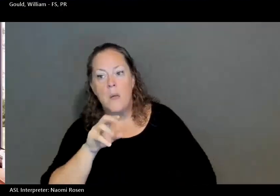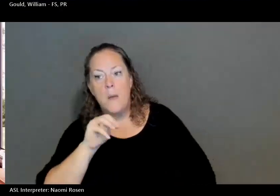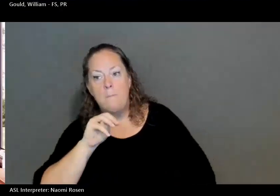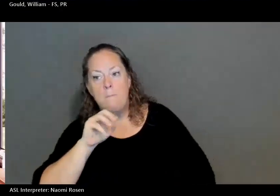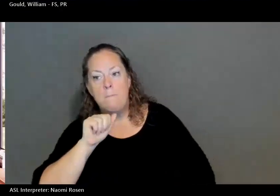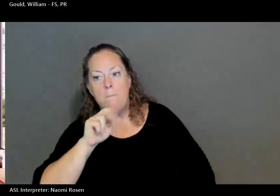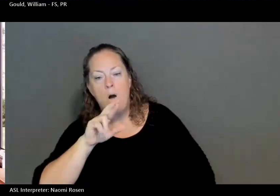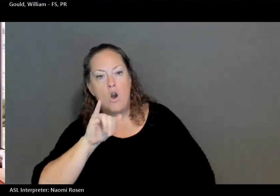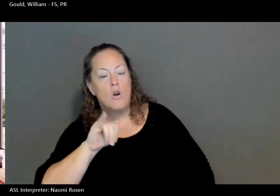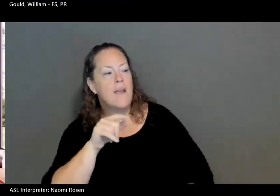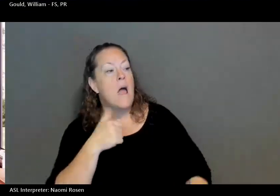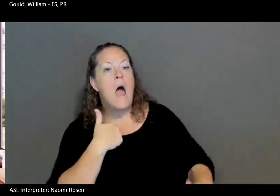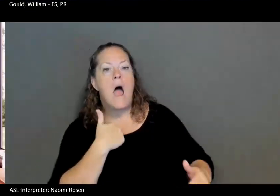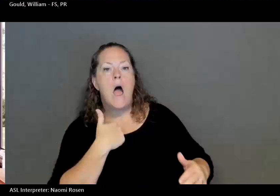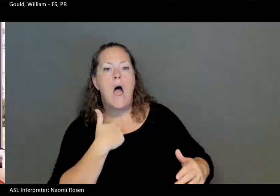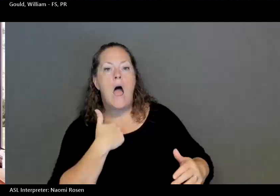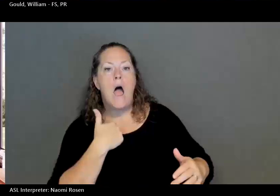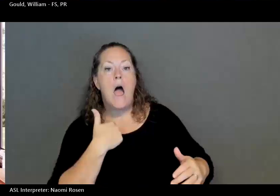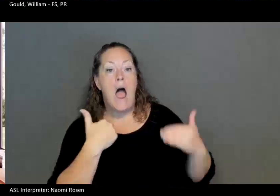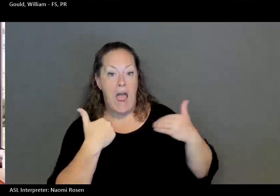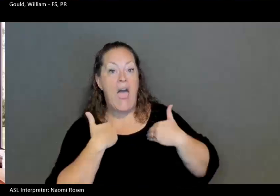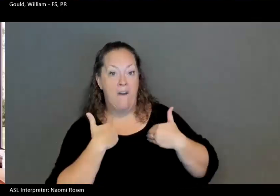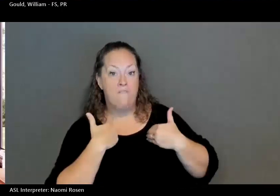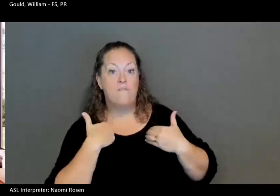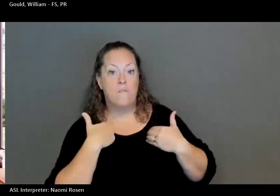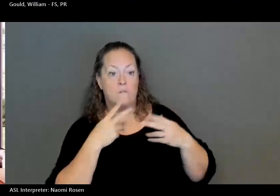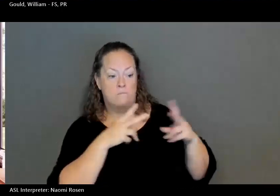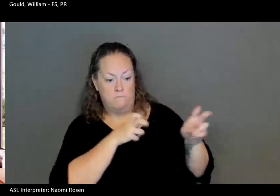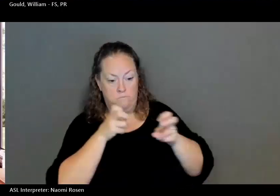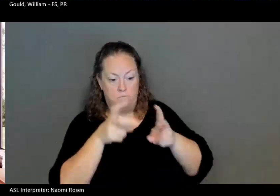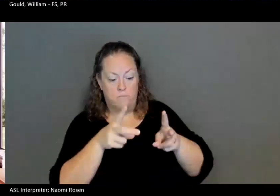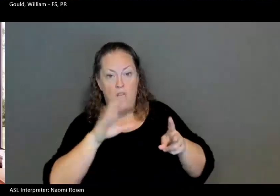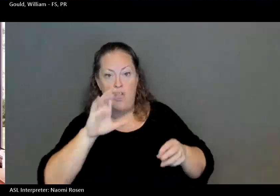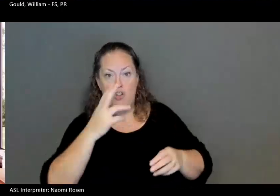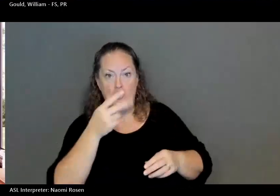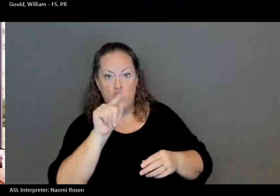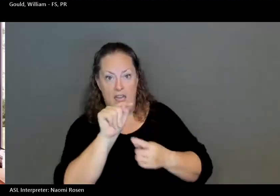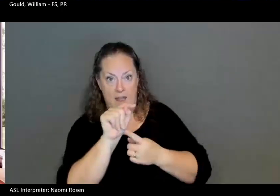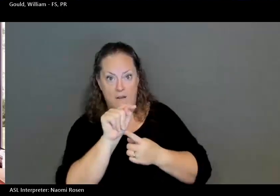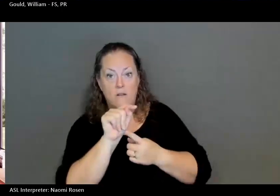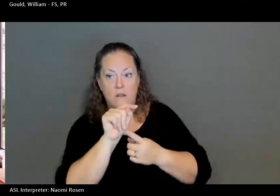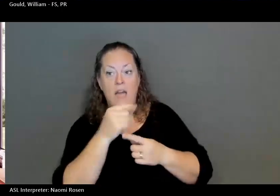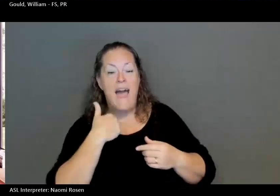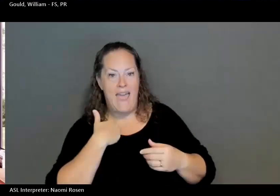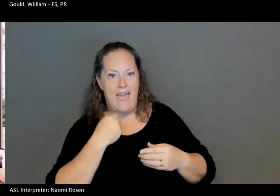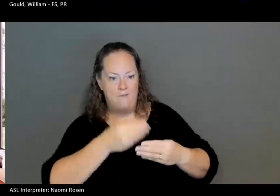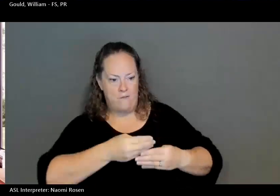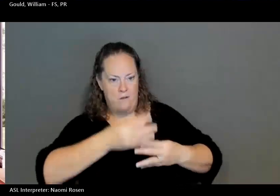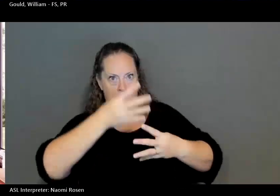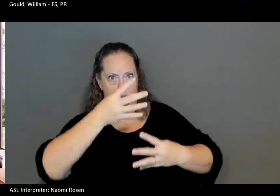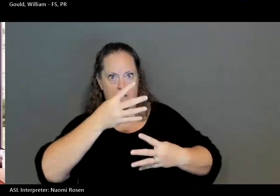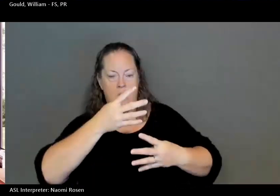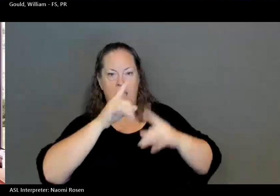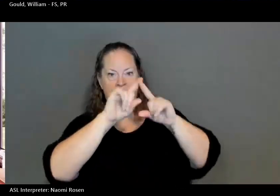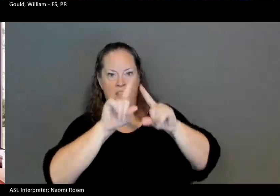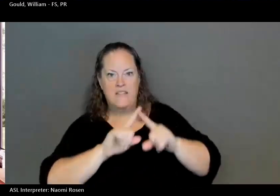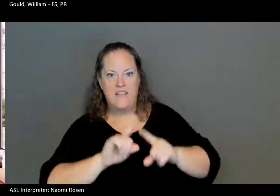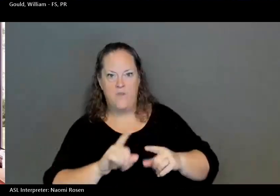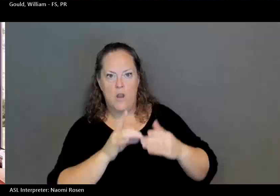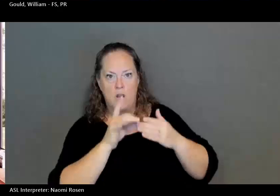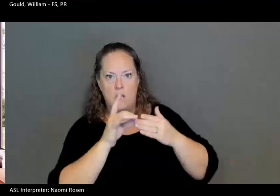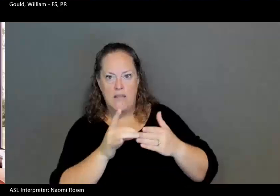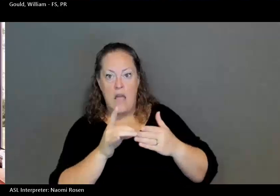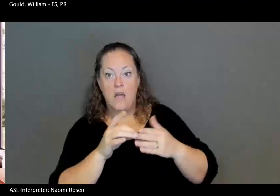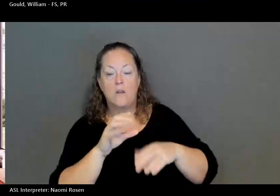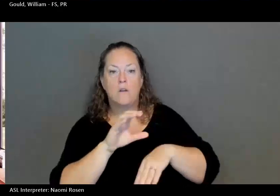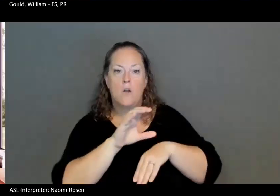list of the fact sheets by specific sectors, so people have them in hand. The cocoa,